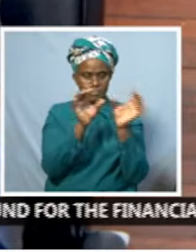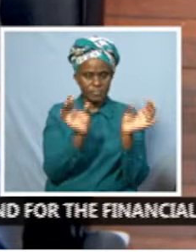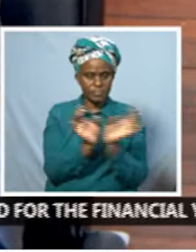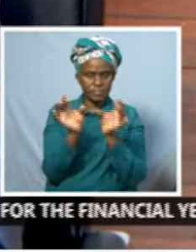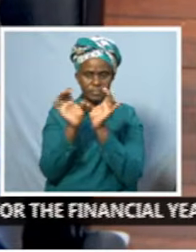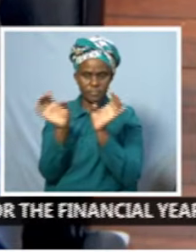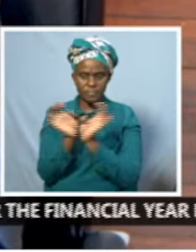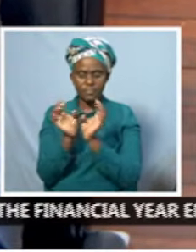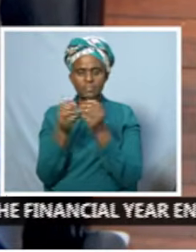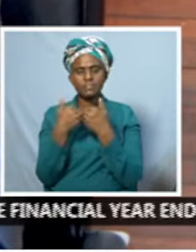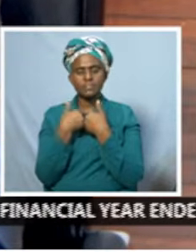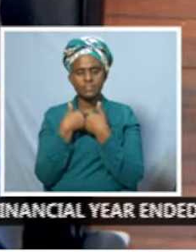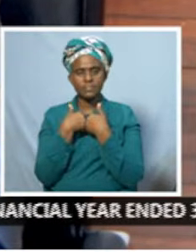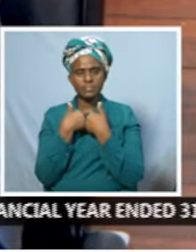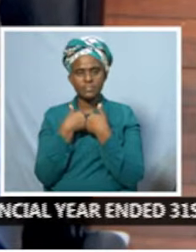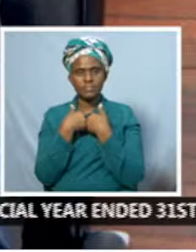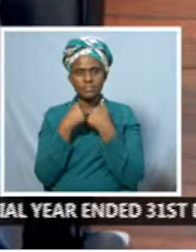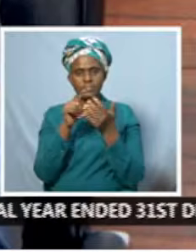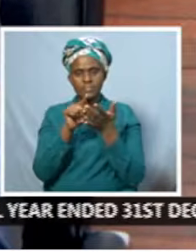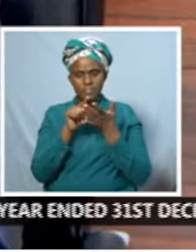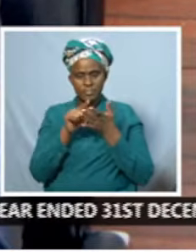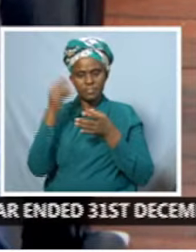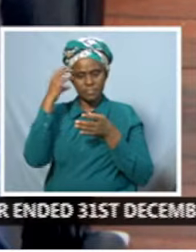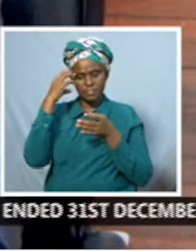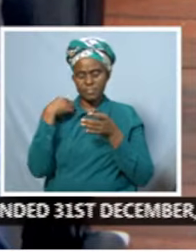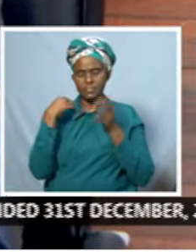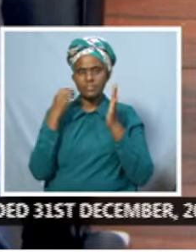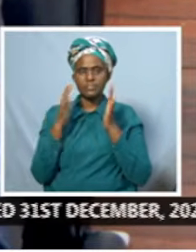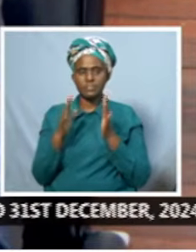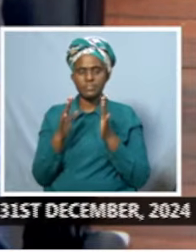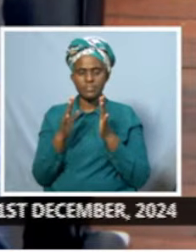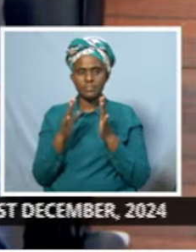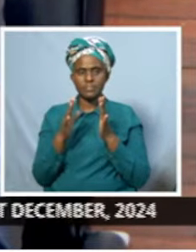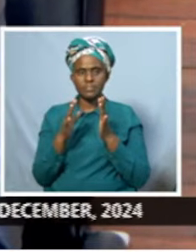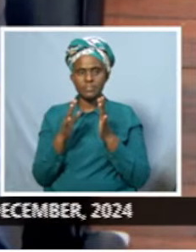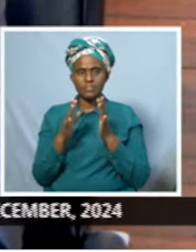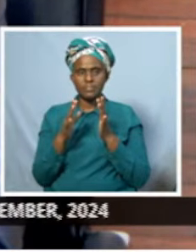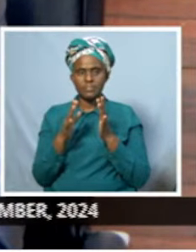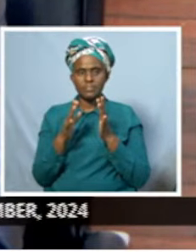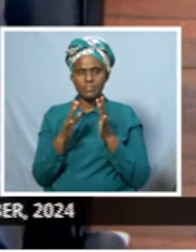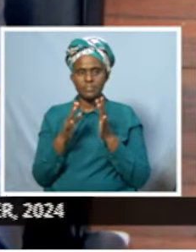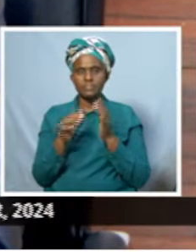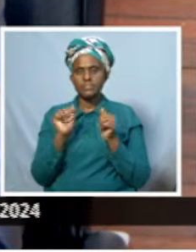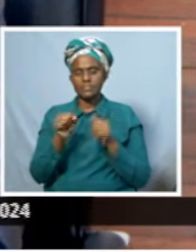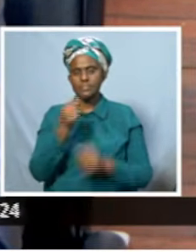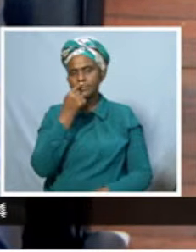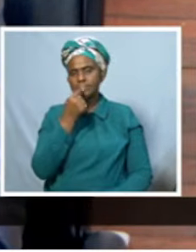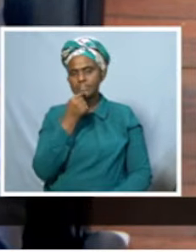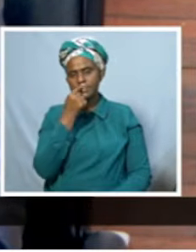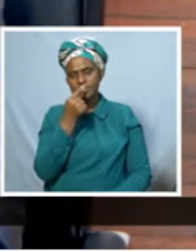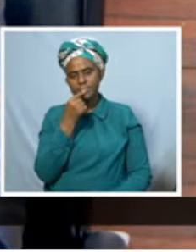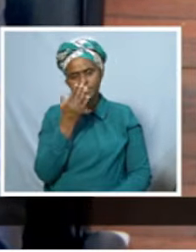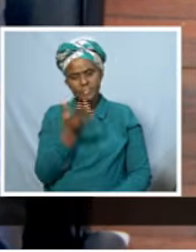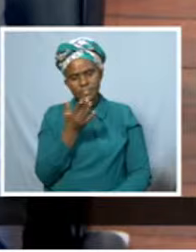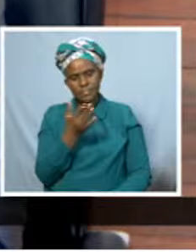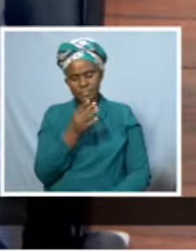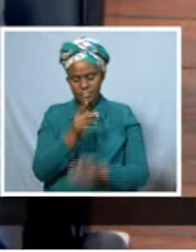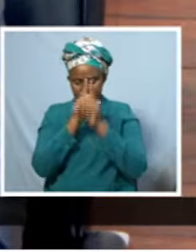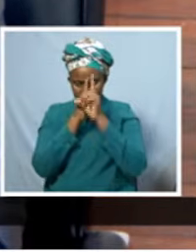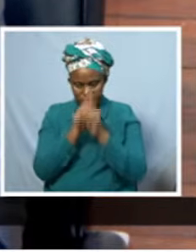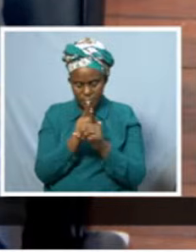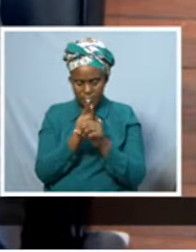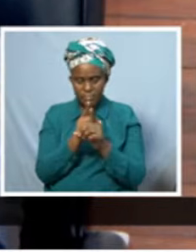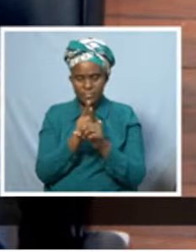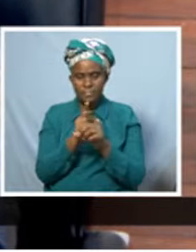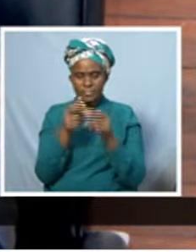a loans officer. Will I be wrong to insinuate that probably he decided that